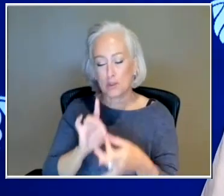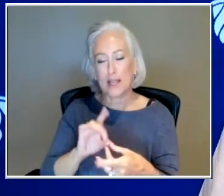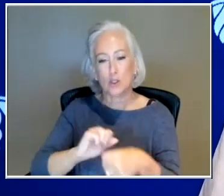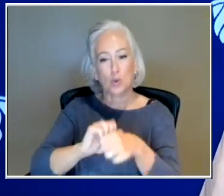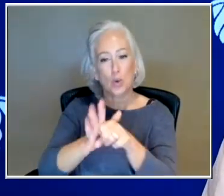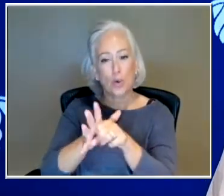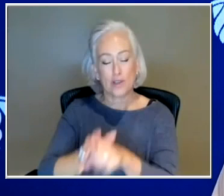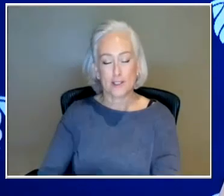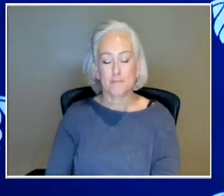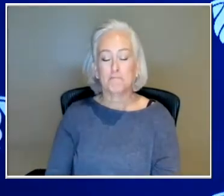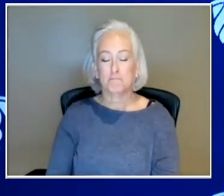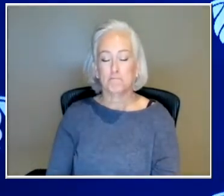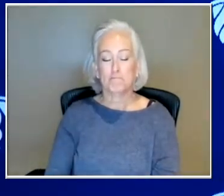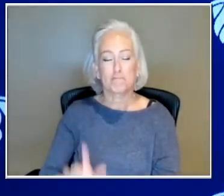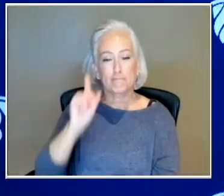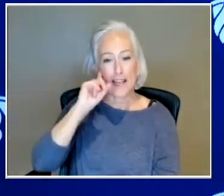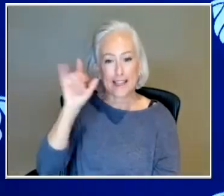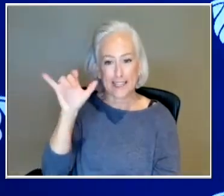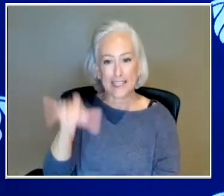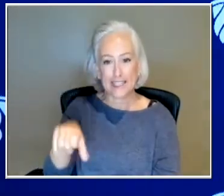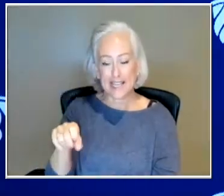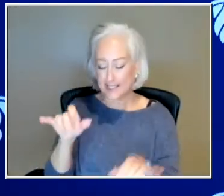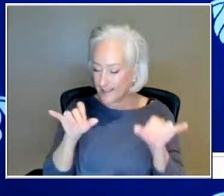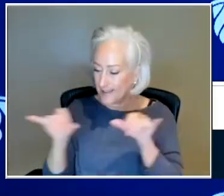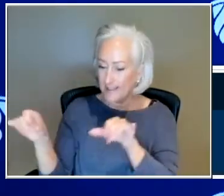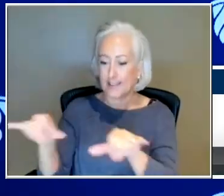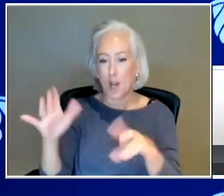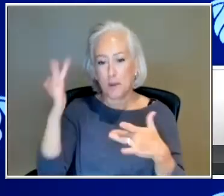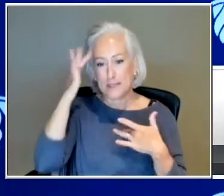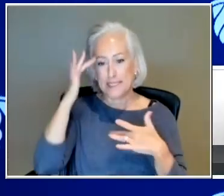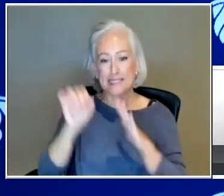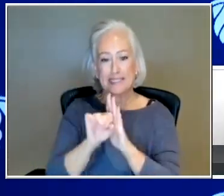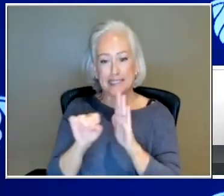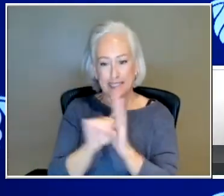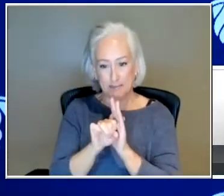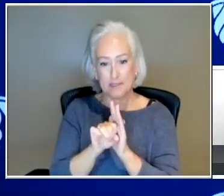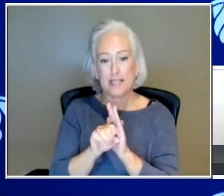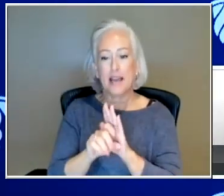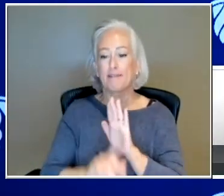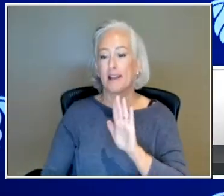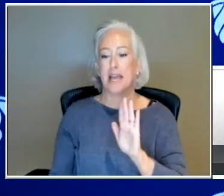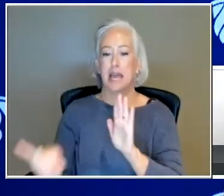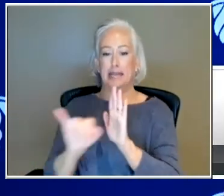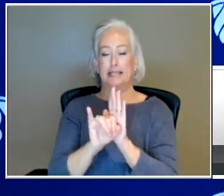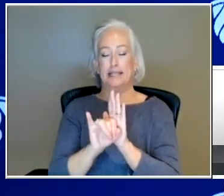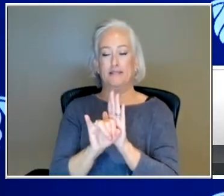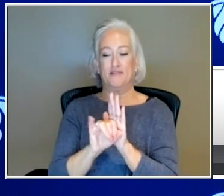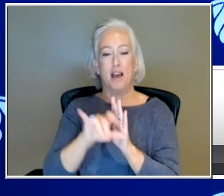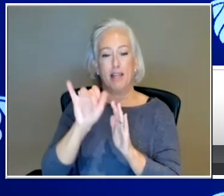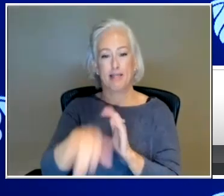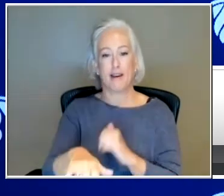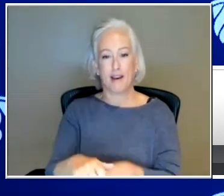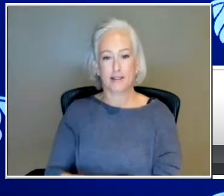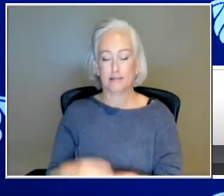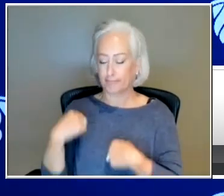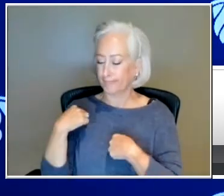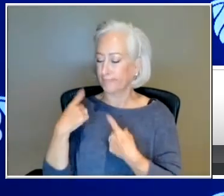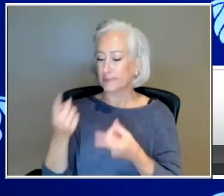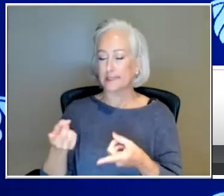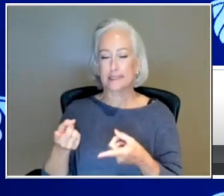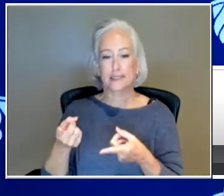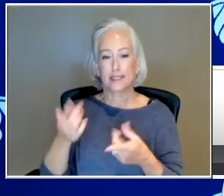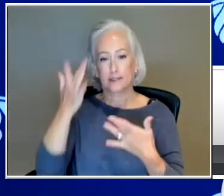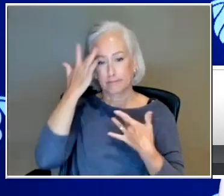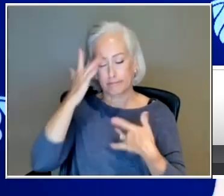they are. I think that is a common symptom and has been identified as a common symptom since the pandemic began. So this